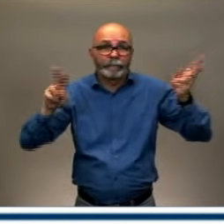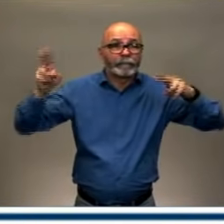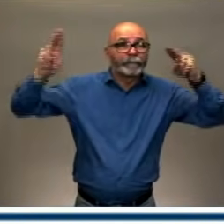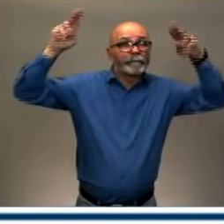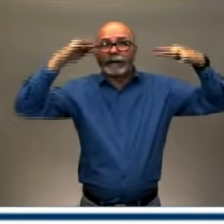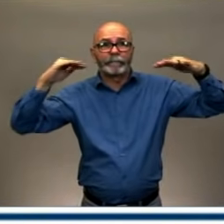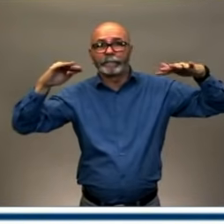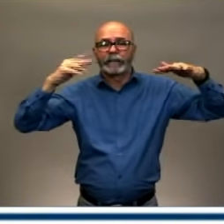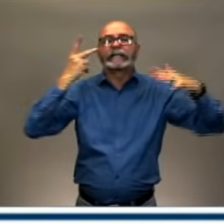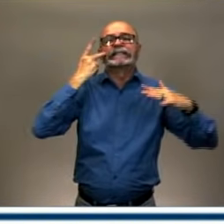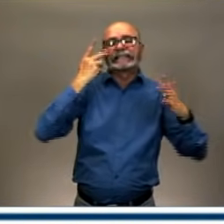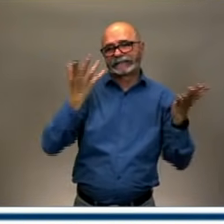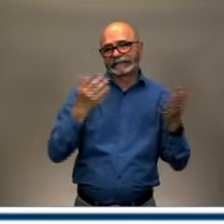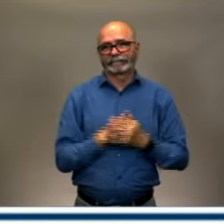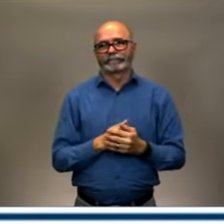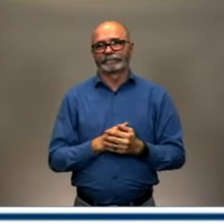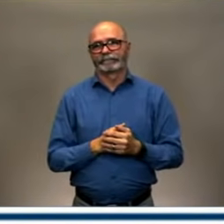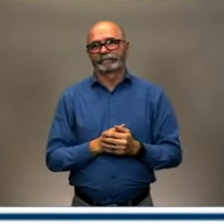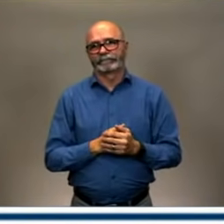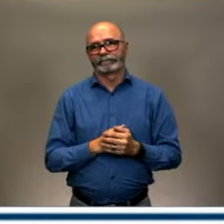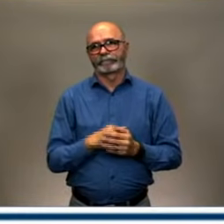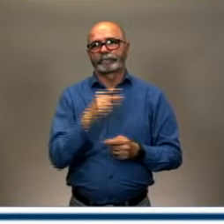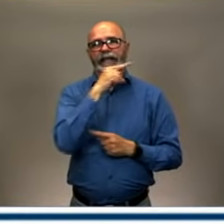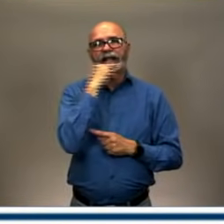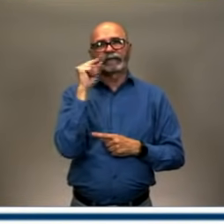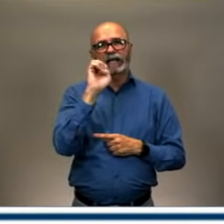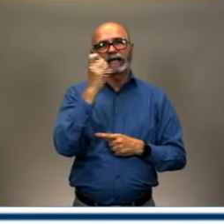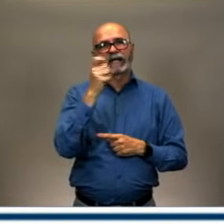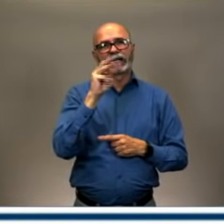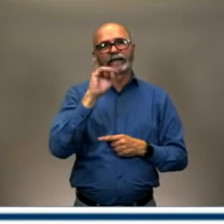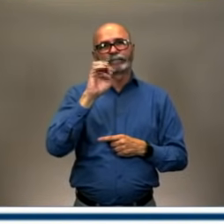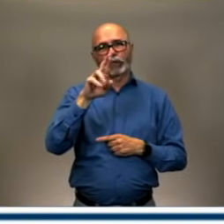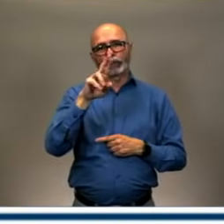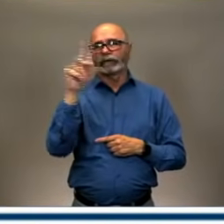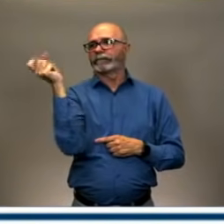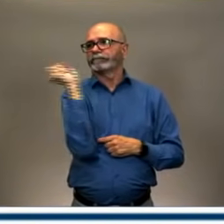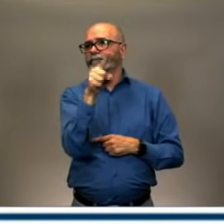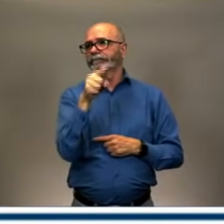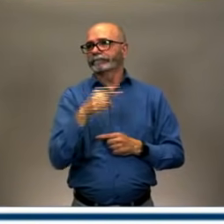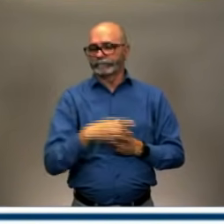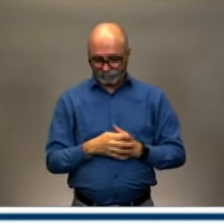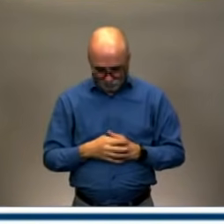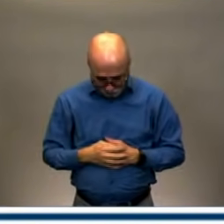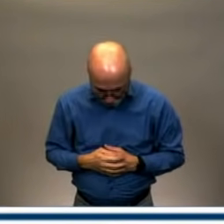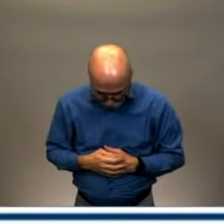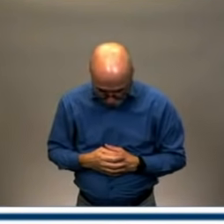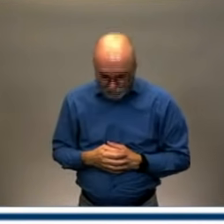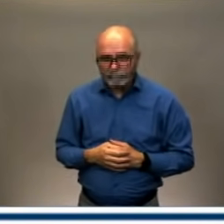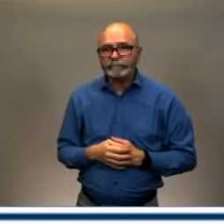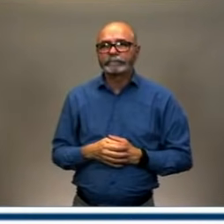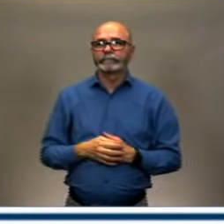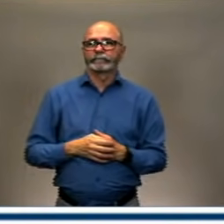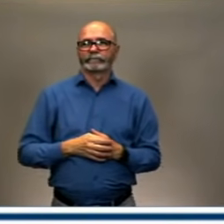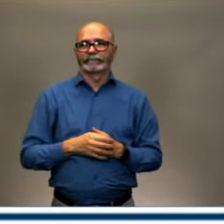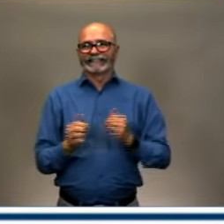Examiner. Hi, good afternoon. Several of my questions have already been asked, so I'll go down the